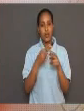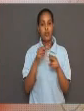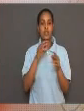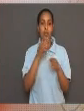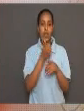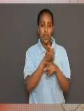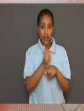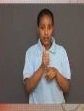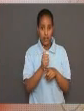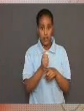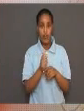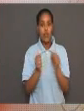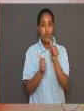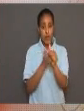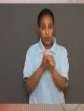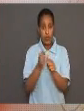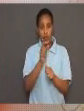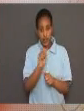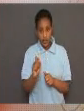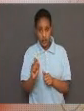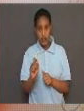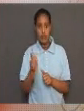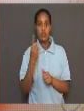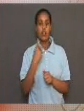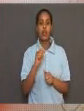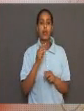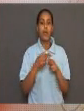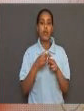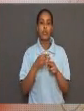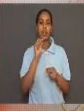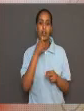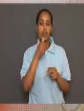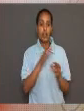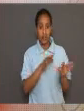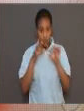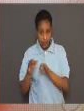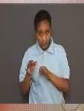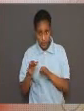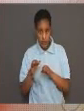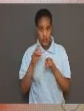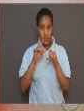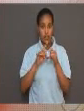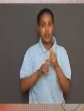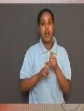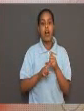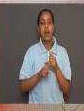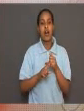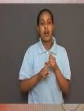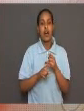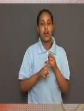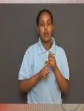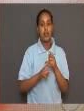metal, followed by writing the name of the acid, replacing the end IC,